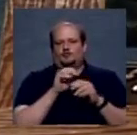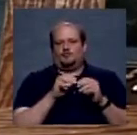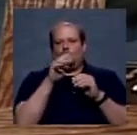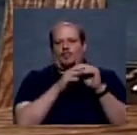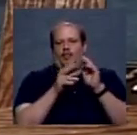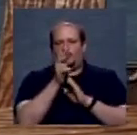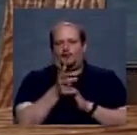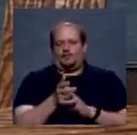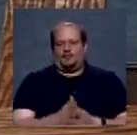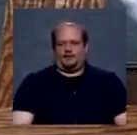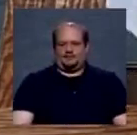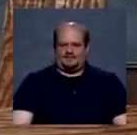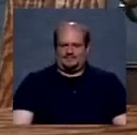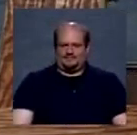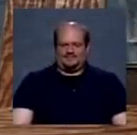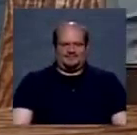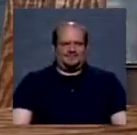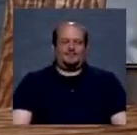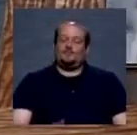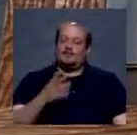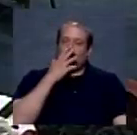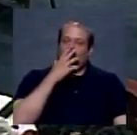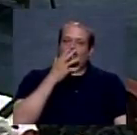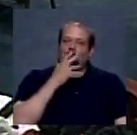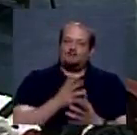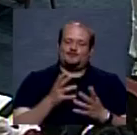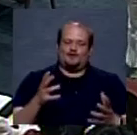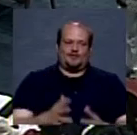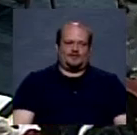3 minutes. Thank you, Ms. Abrams.